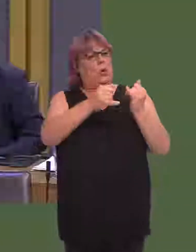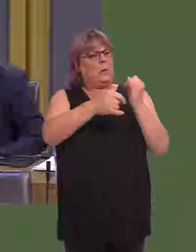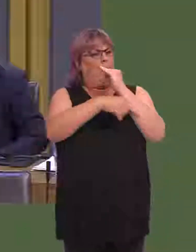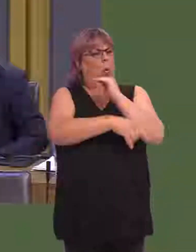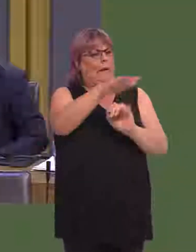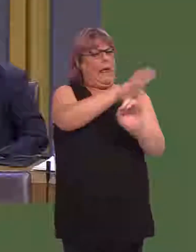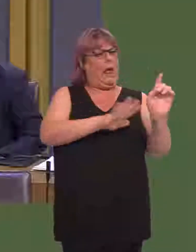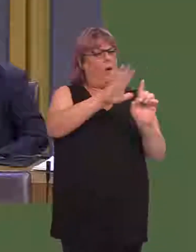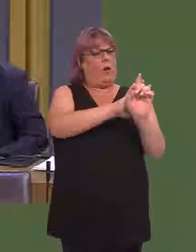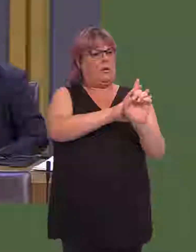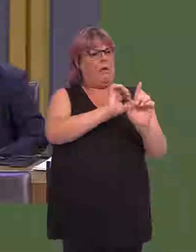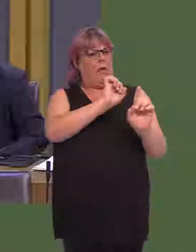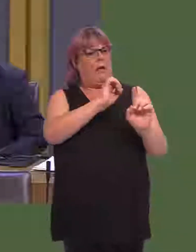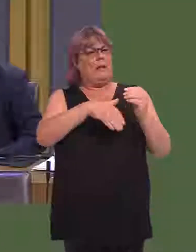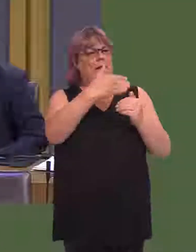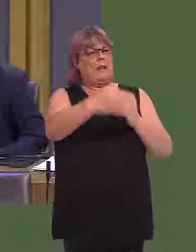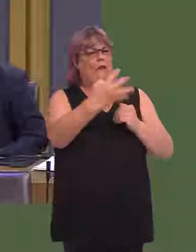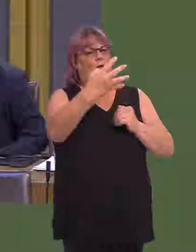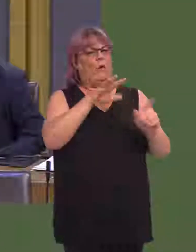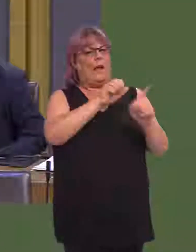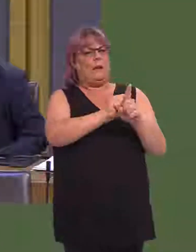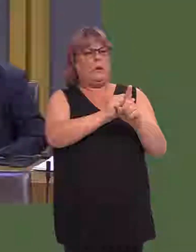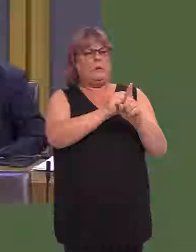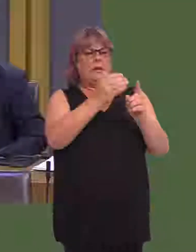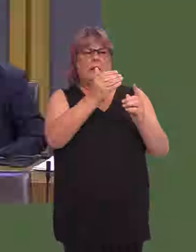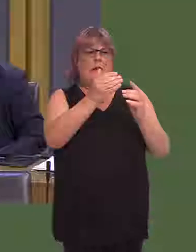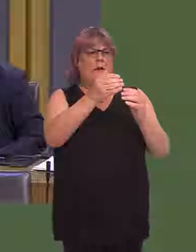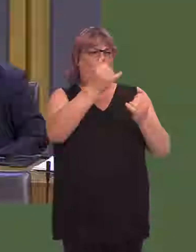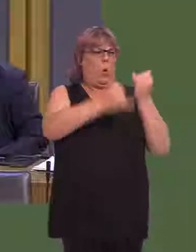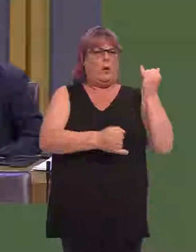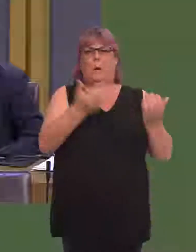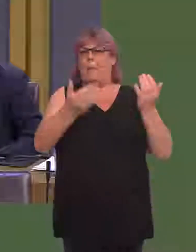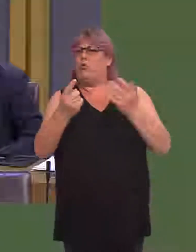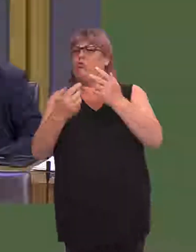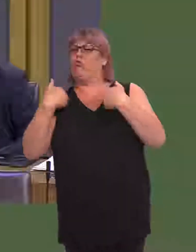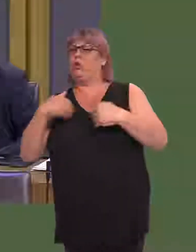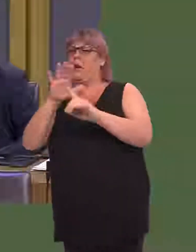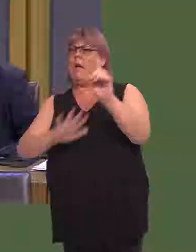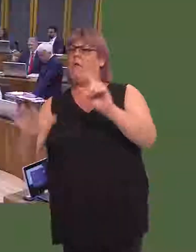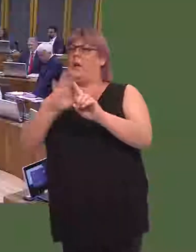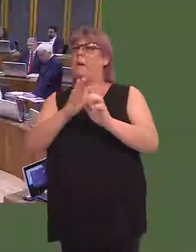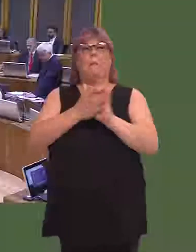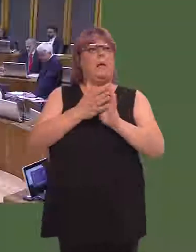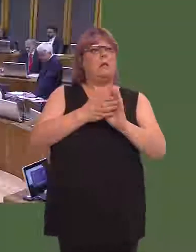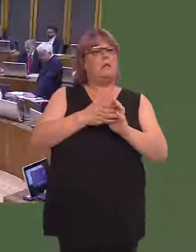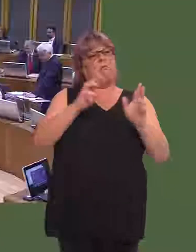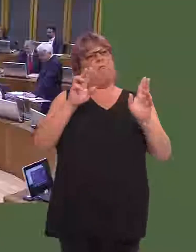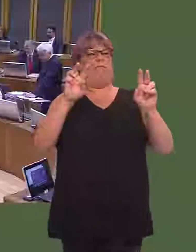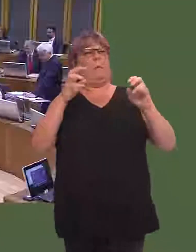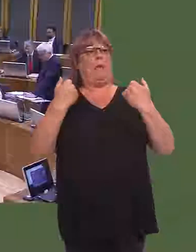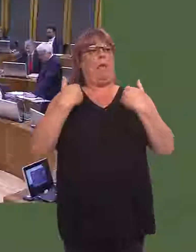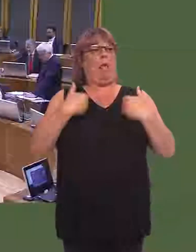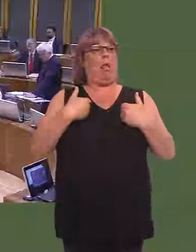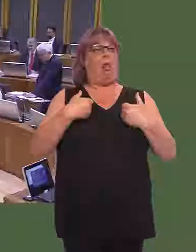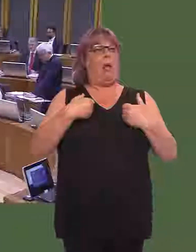in our poorest areas is up to 9% higher compared to their wealthier neighbours. You can't afford to be poor